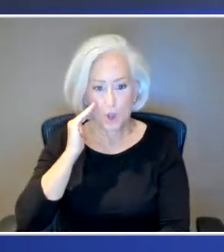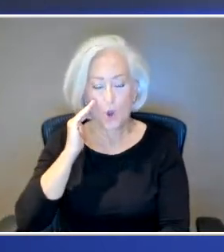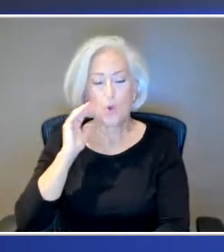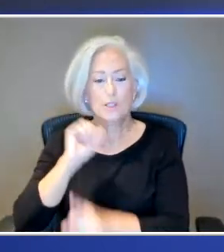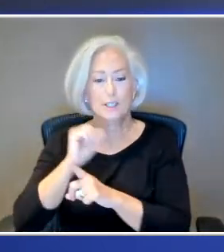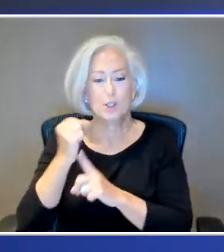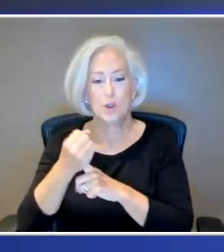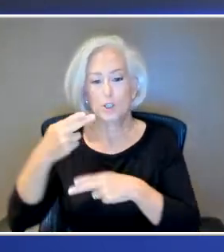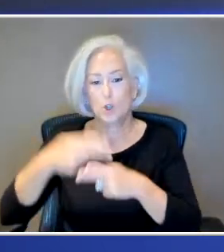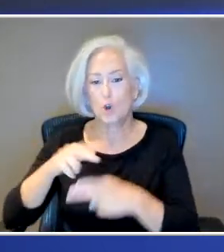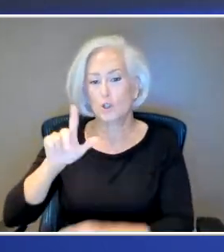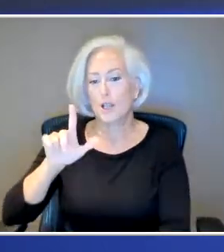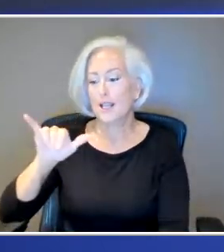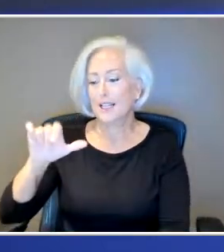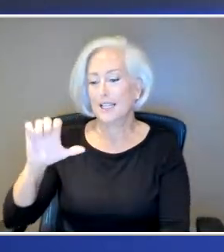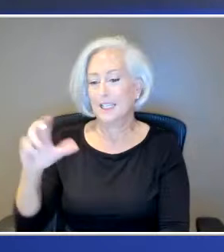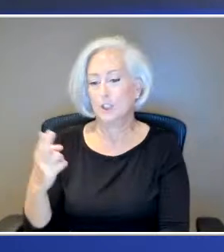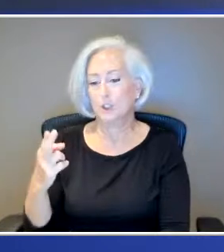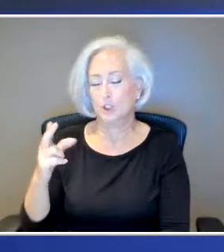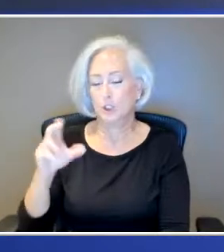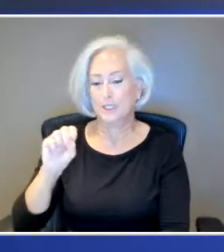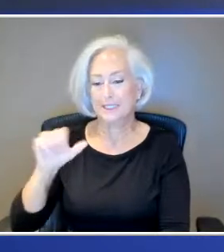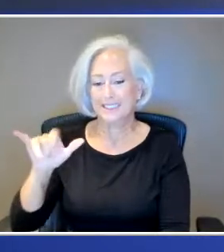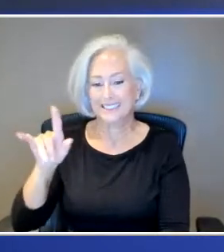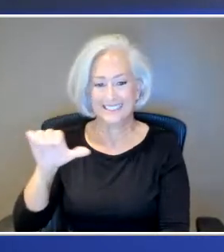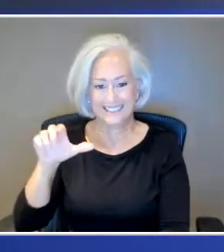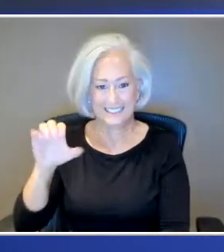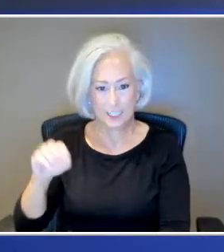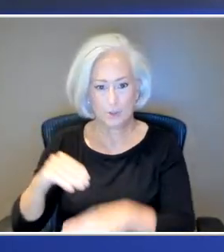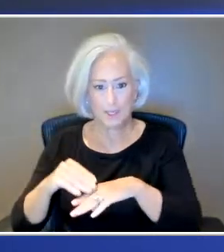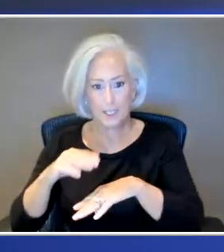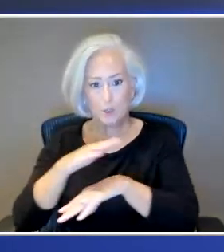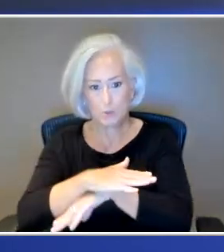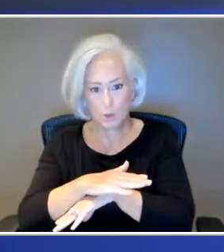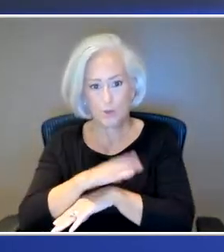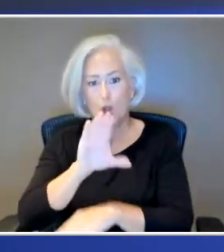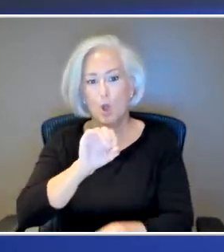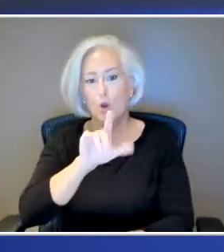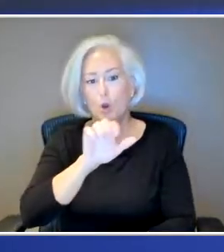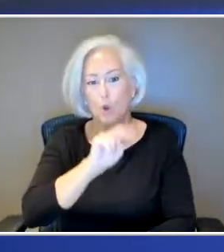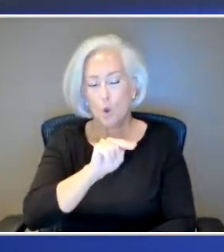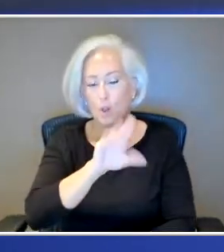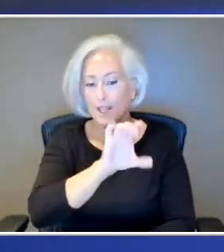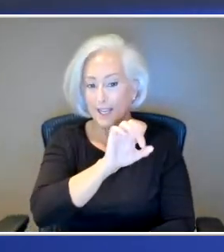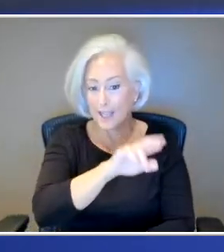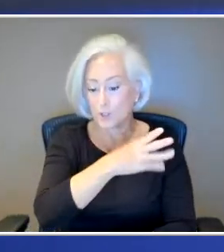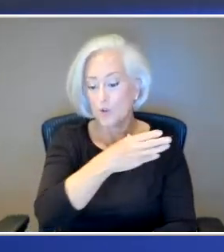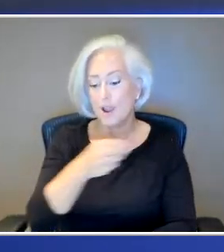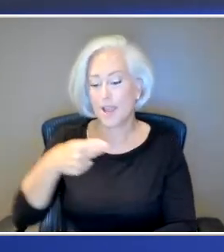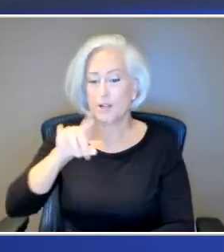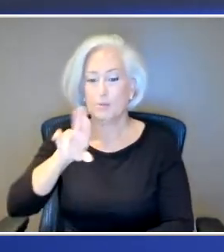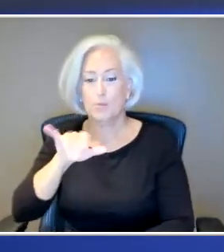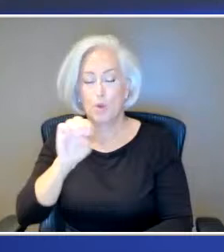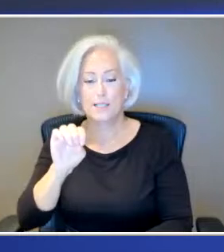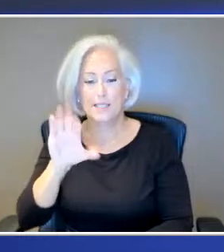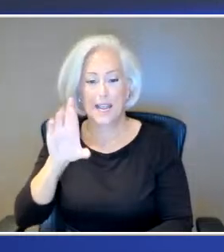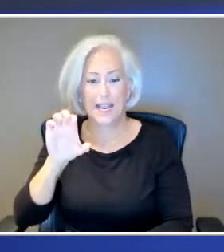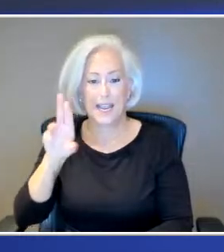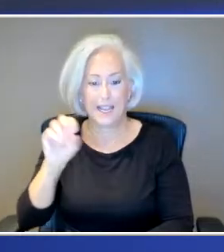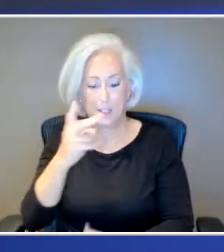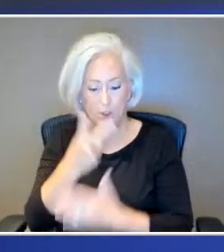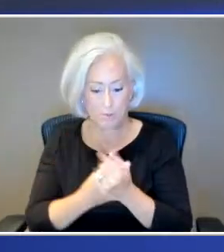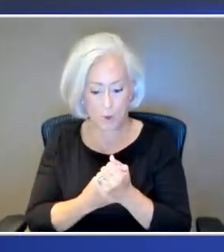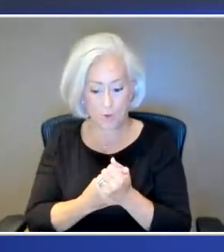increases the risk of colon cancer, greatly increases the risk of prostate cancer. And so it really comes to understanding, do I have that